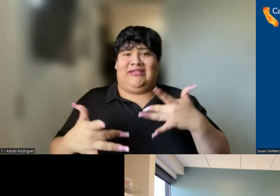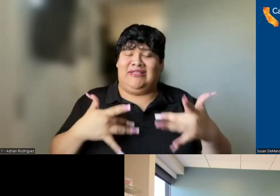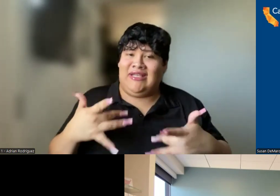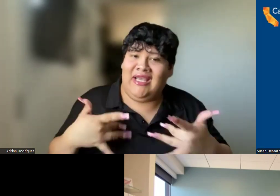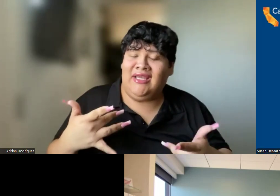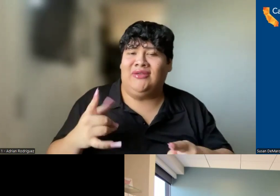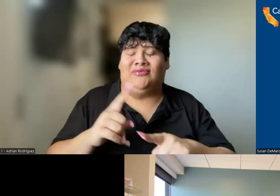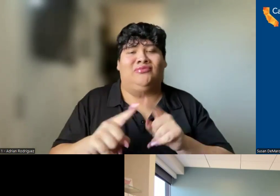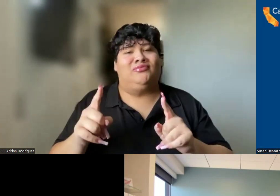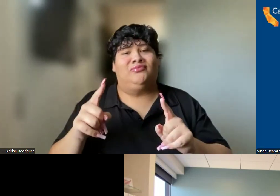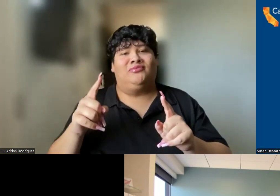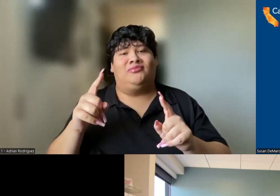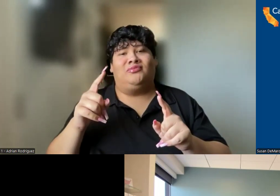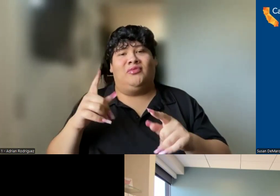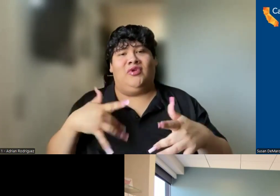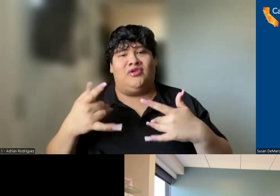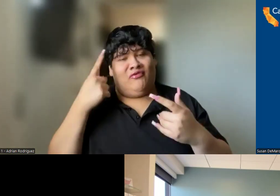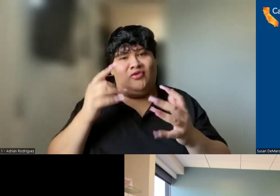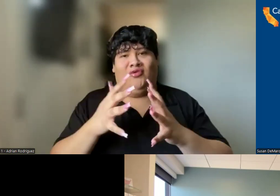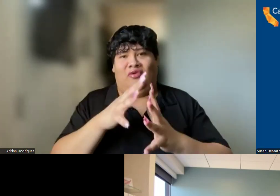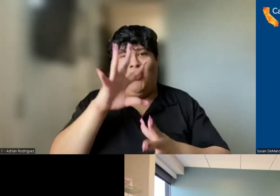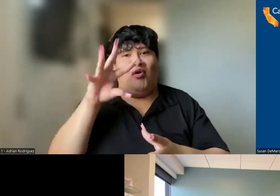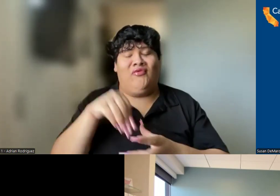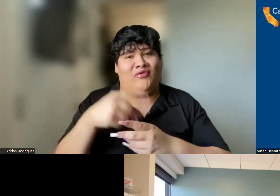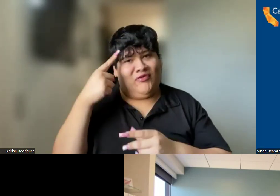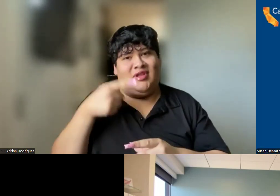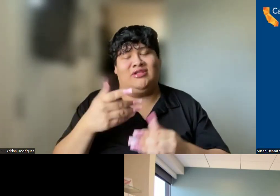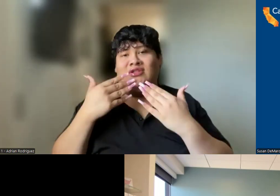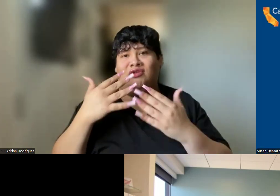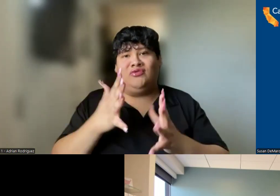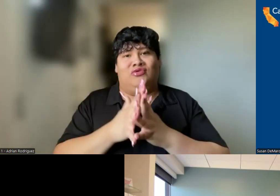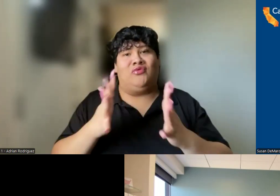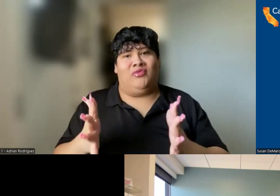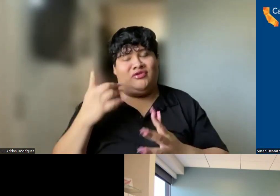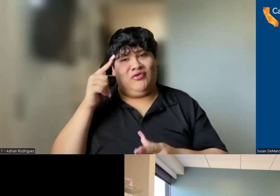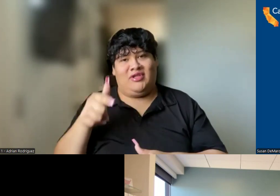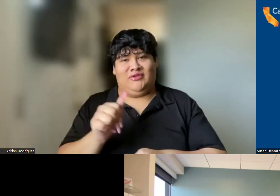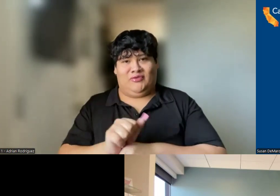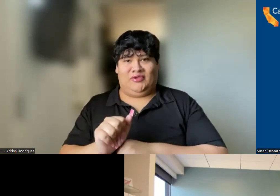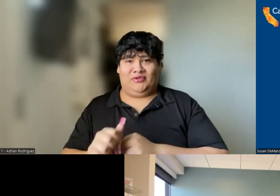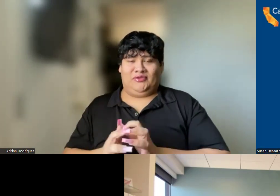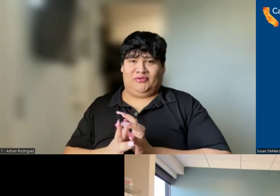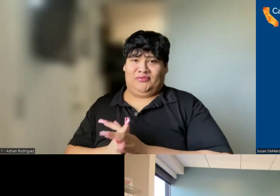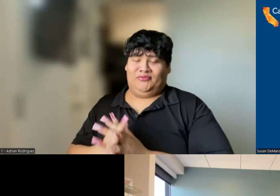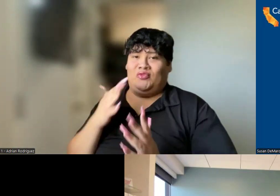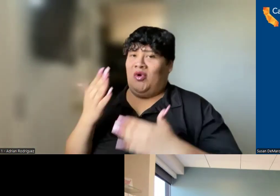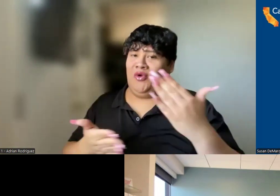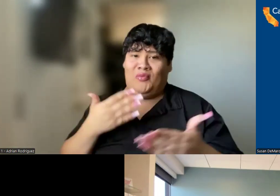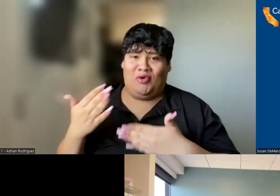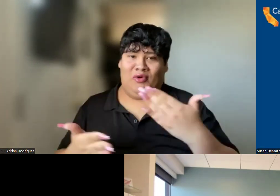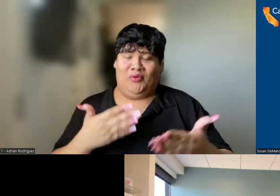the report and excited to contribute. So thank you for the opportunity. Wonderful. Welcome. Welcome.